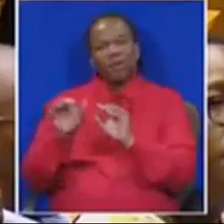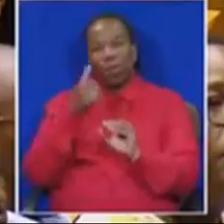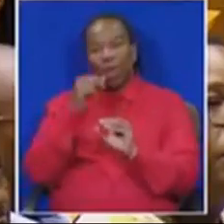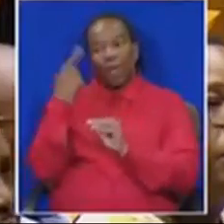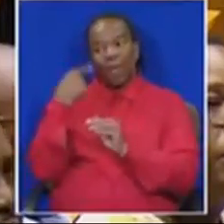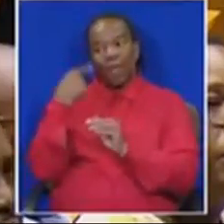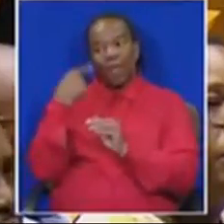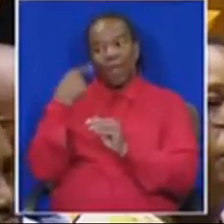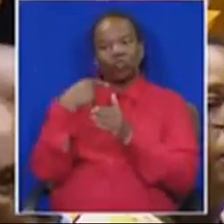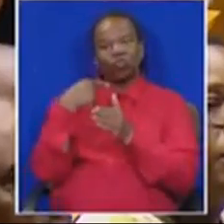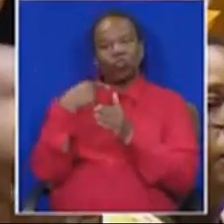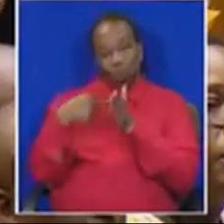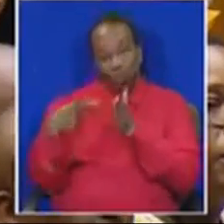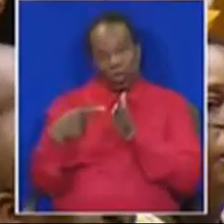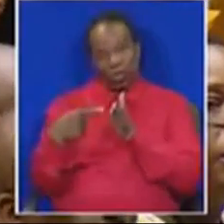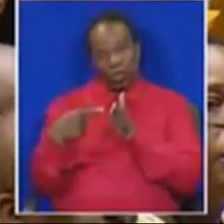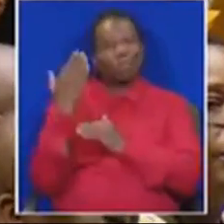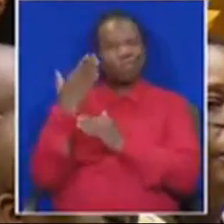week.